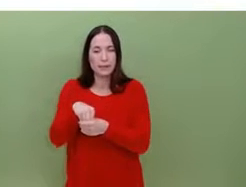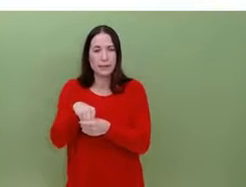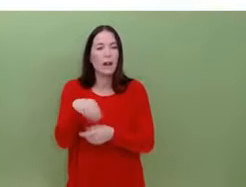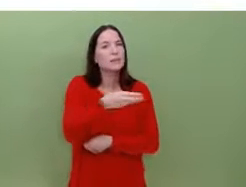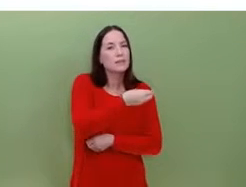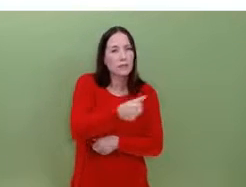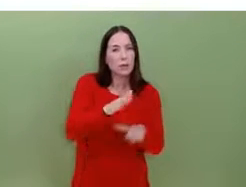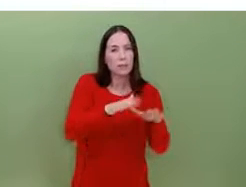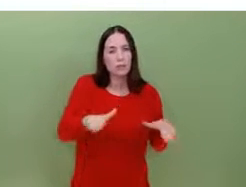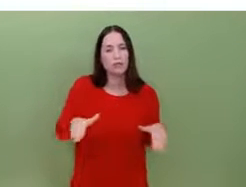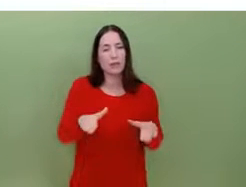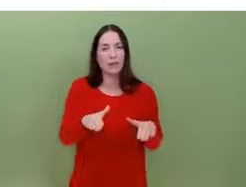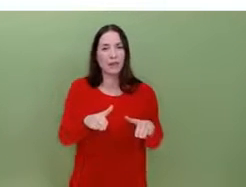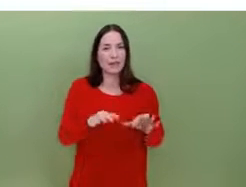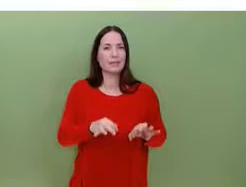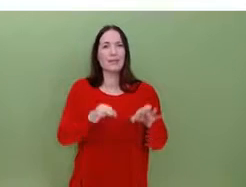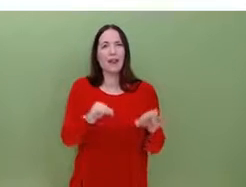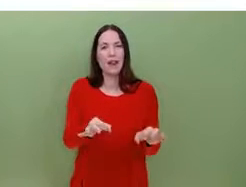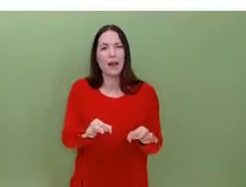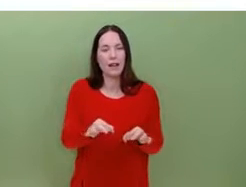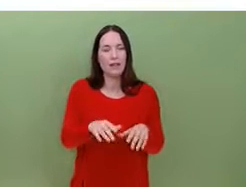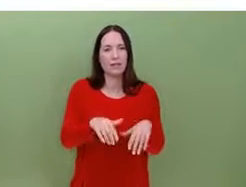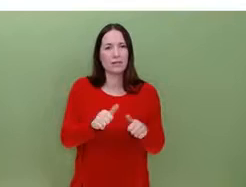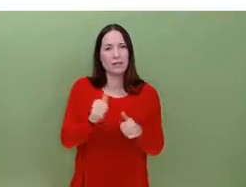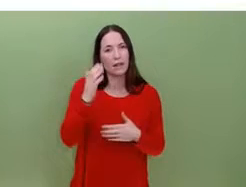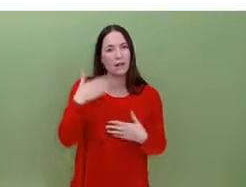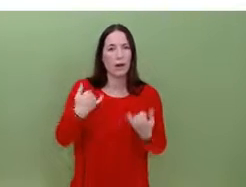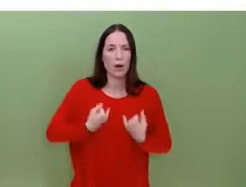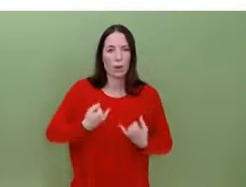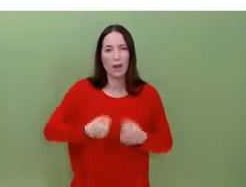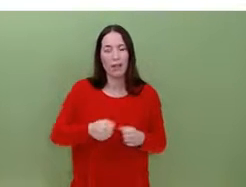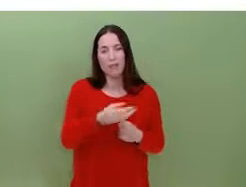onset. Some do not follow the pattern of declining